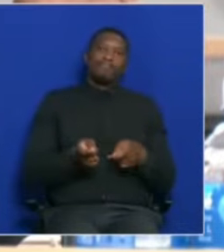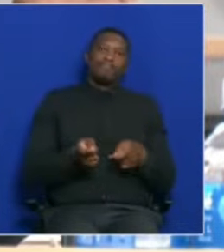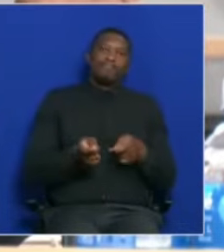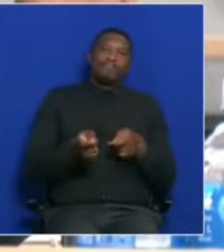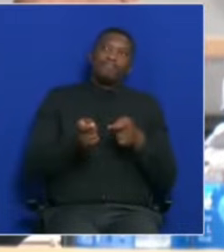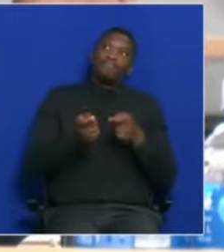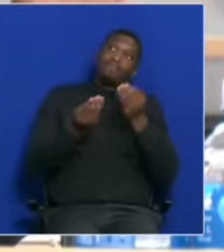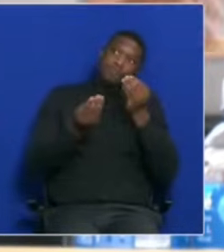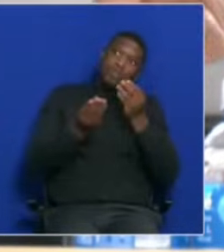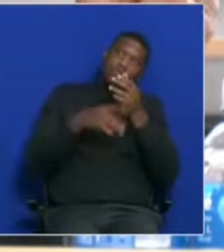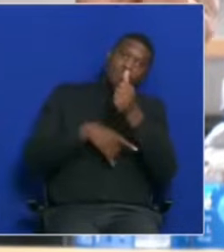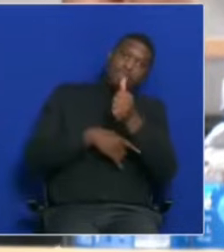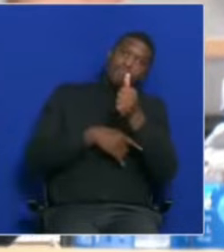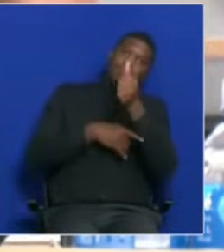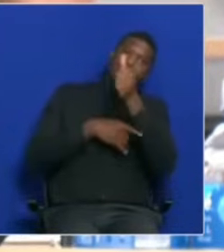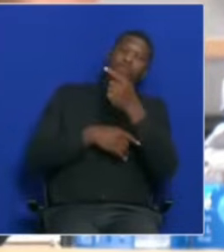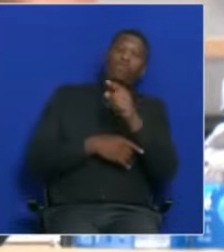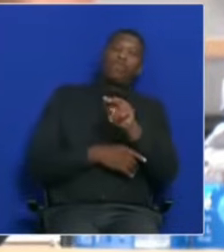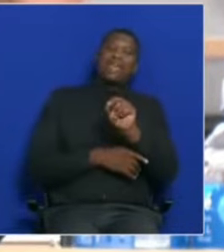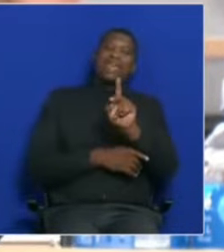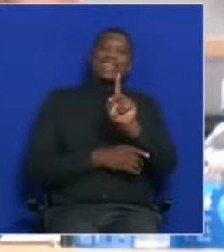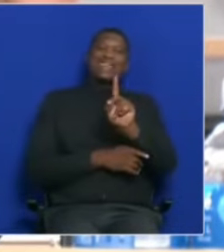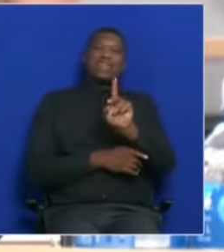to the NDPP,